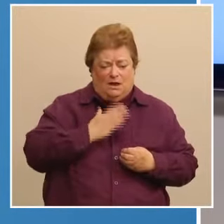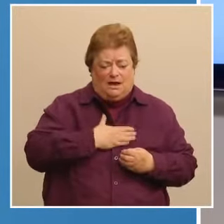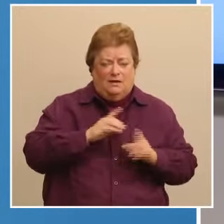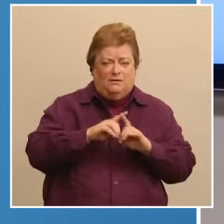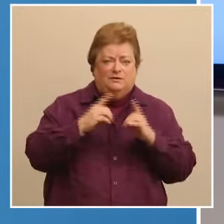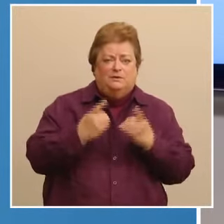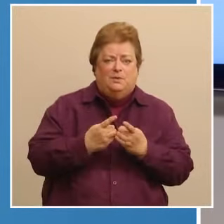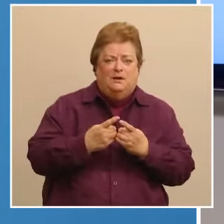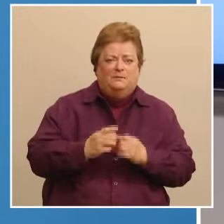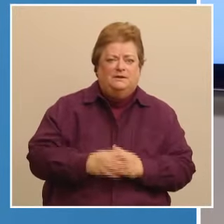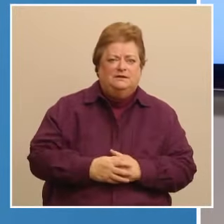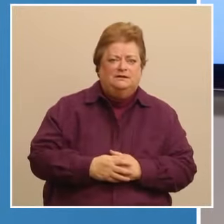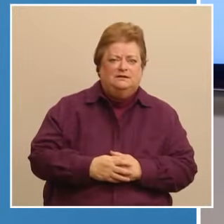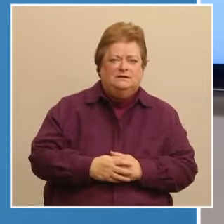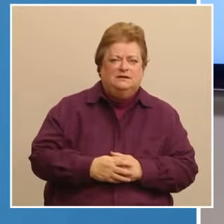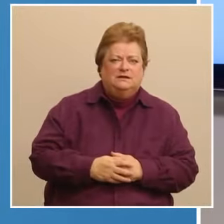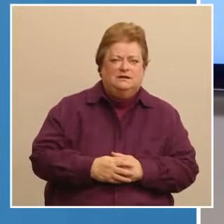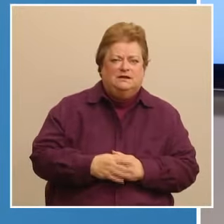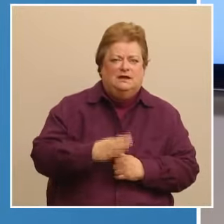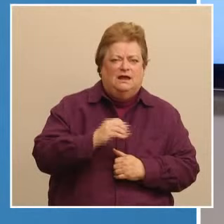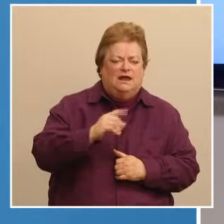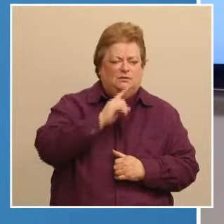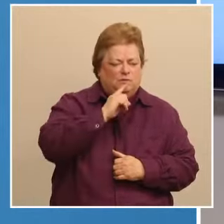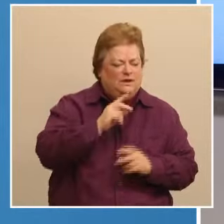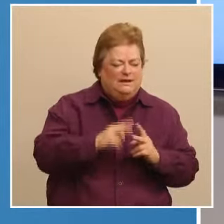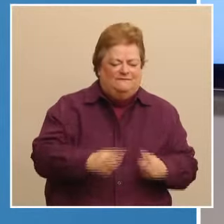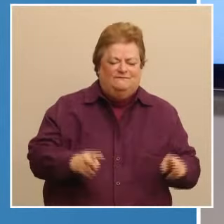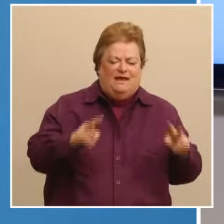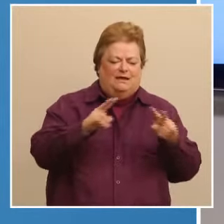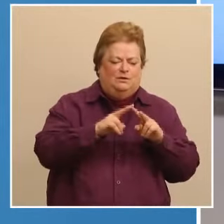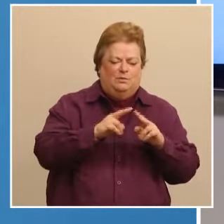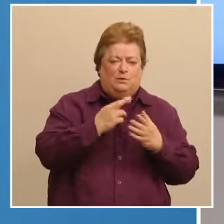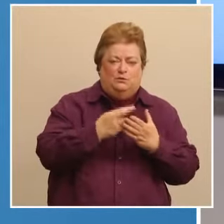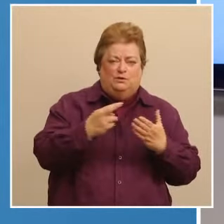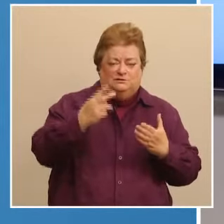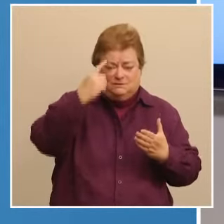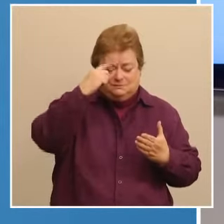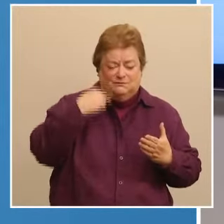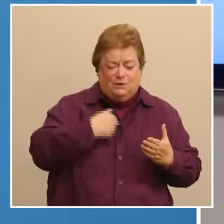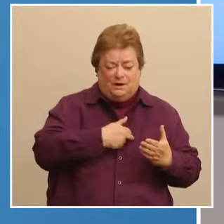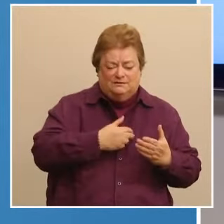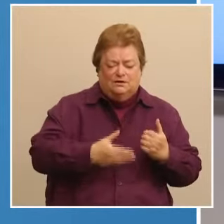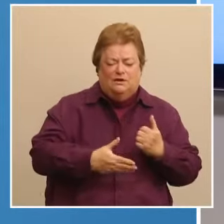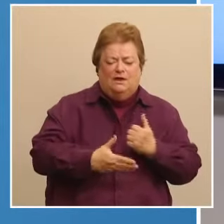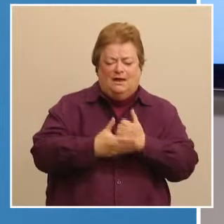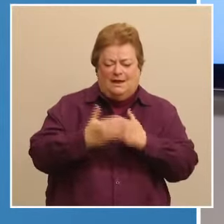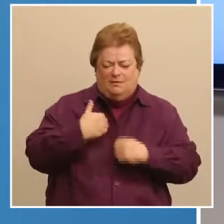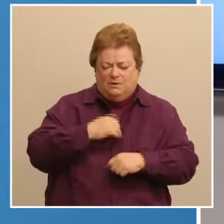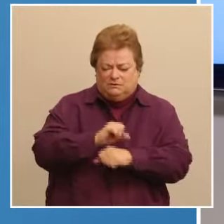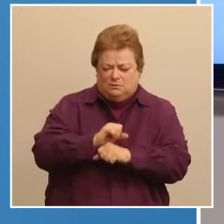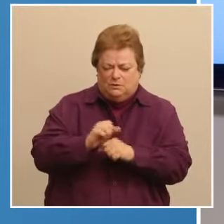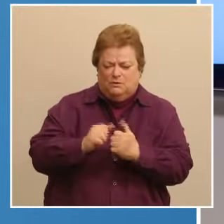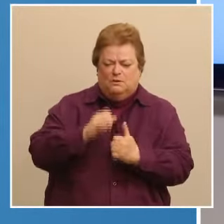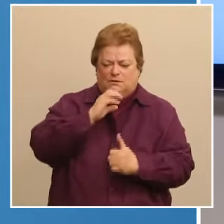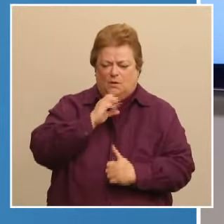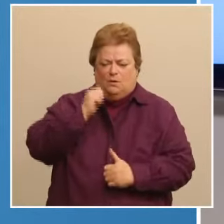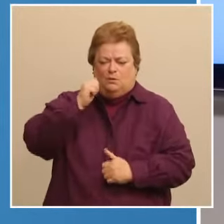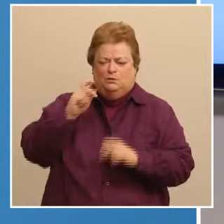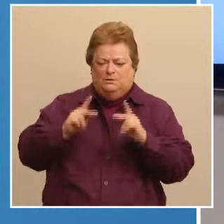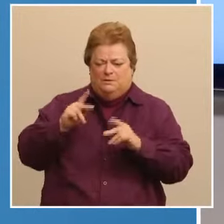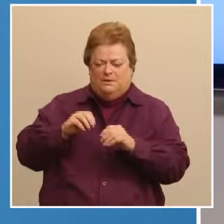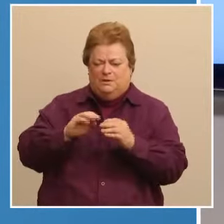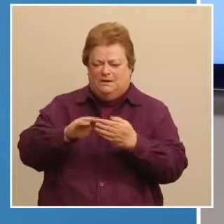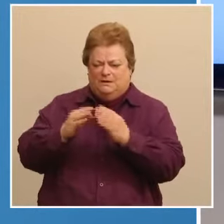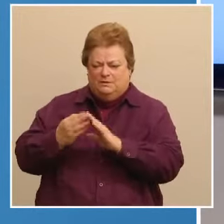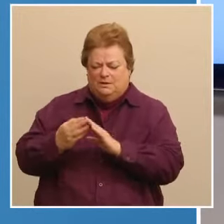department, and it's really been a valuable resource for us in working with our elders in the community, not only